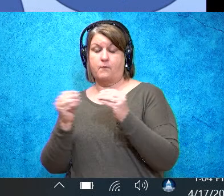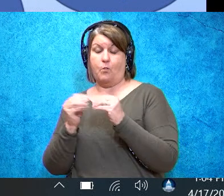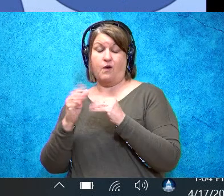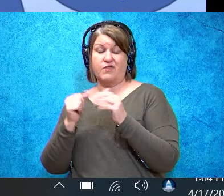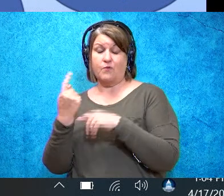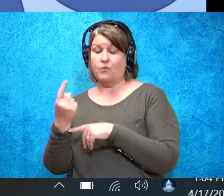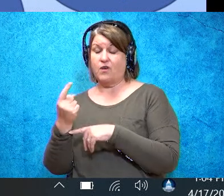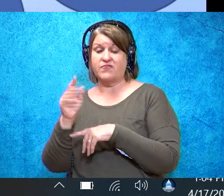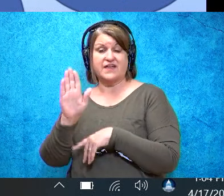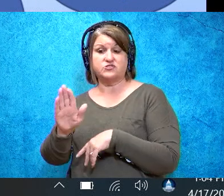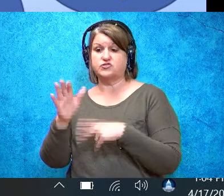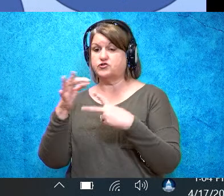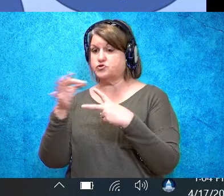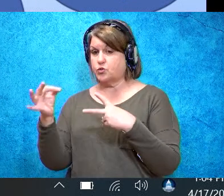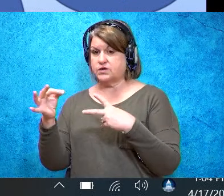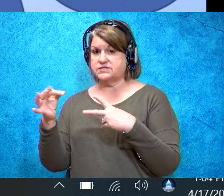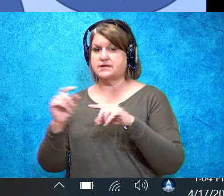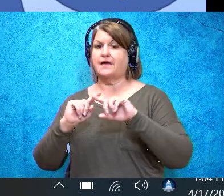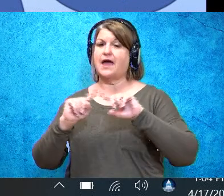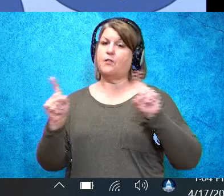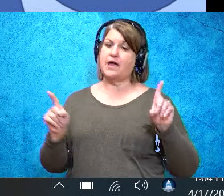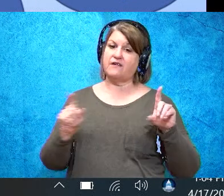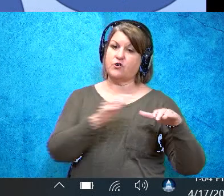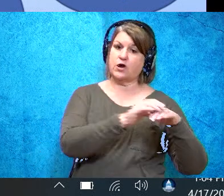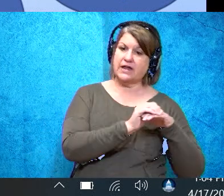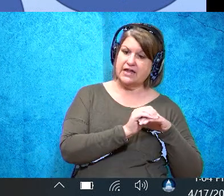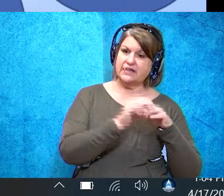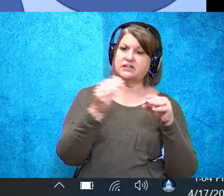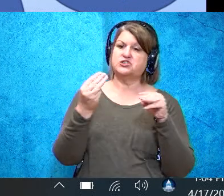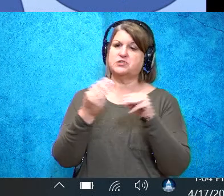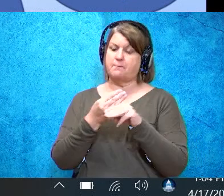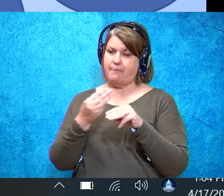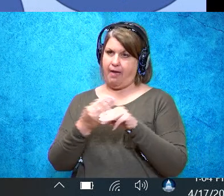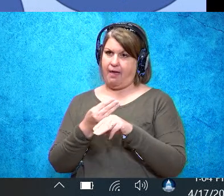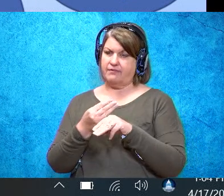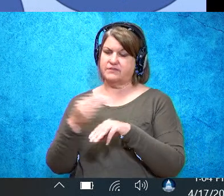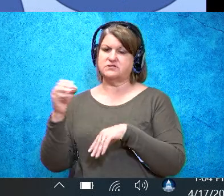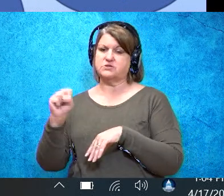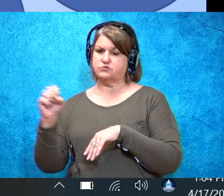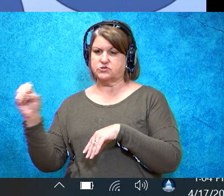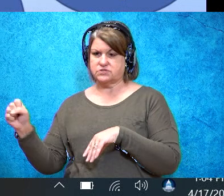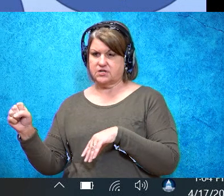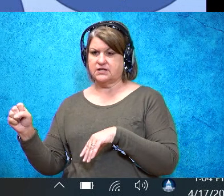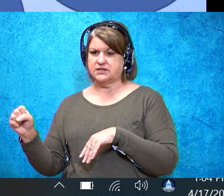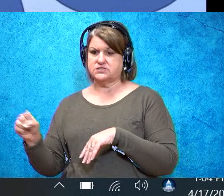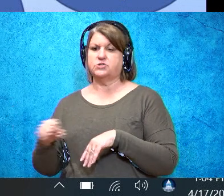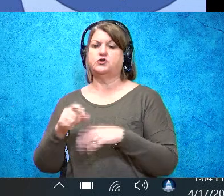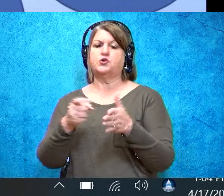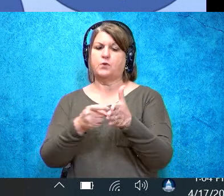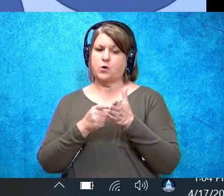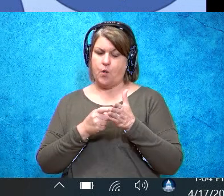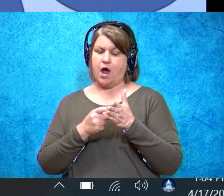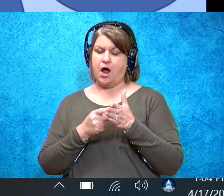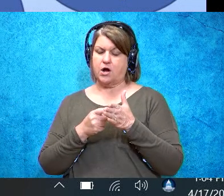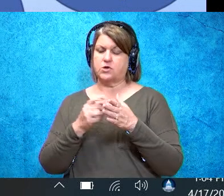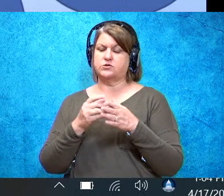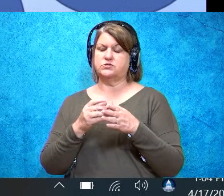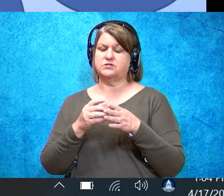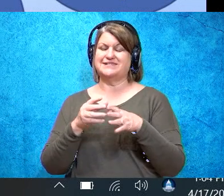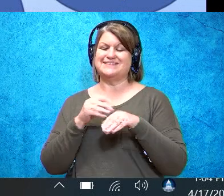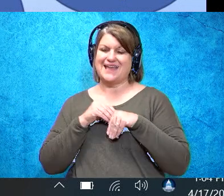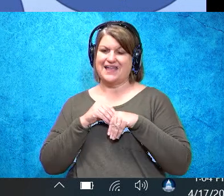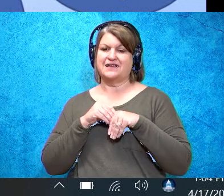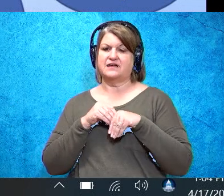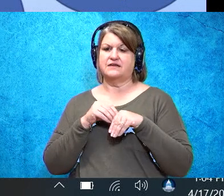math, and social studies, you are required to take the appropriate one for your grade level. Now, social studies credits,